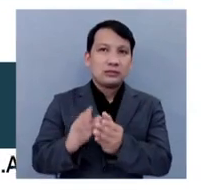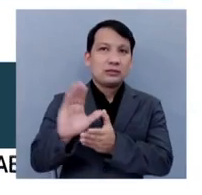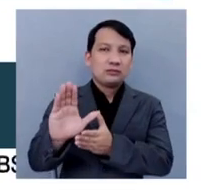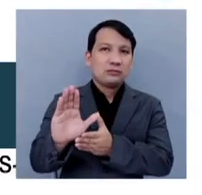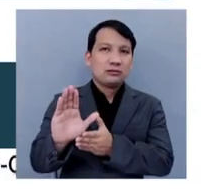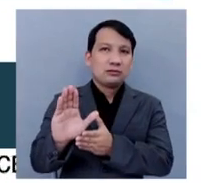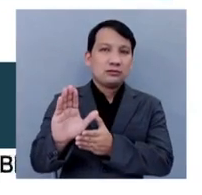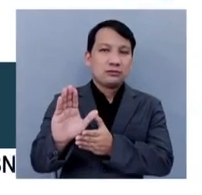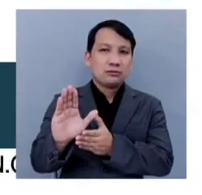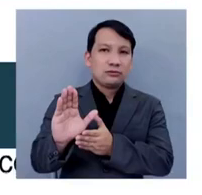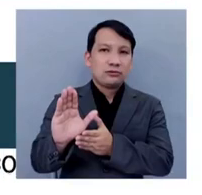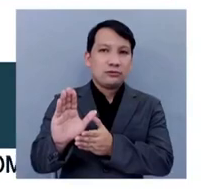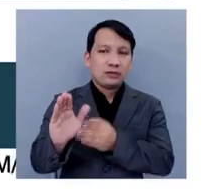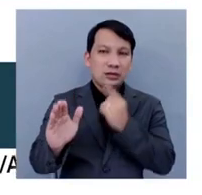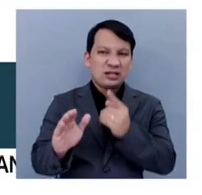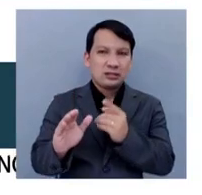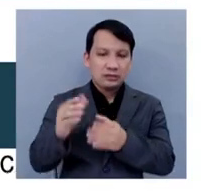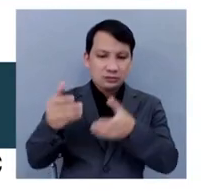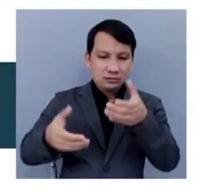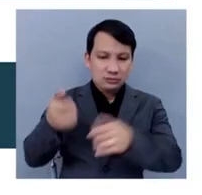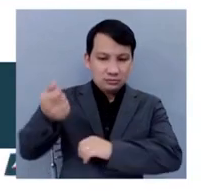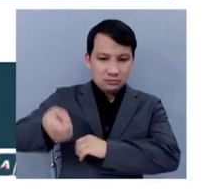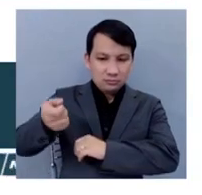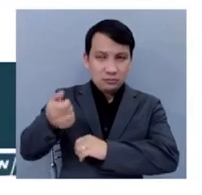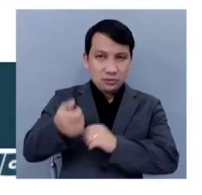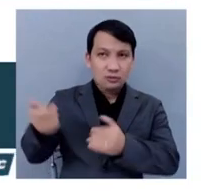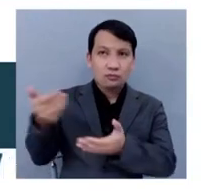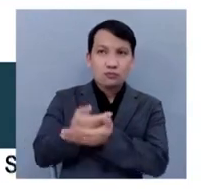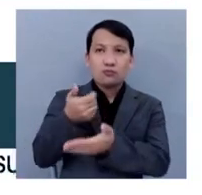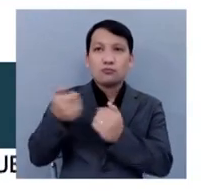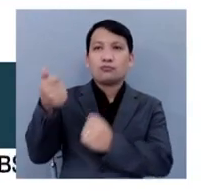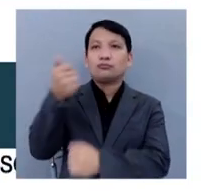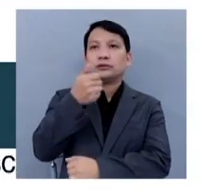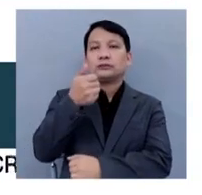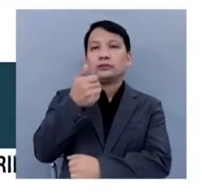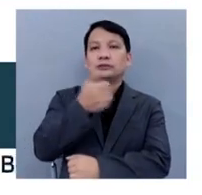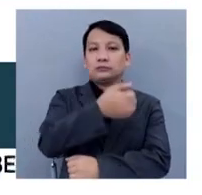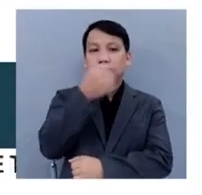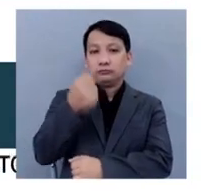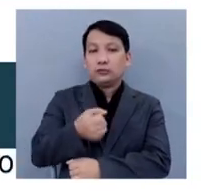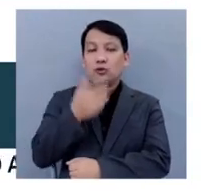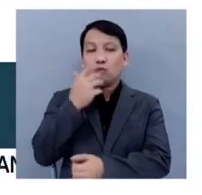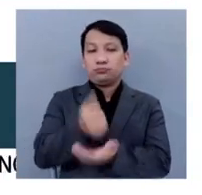in court until a new president is elected who will help them,